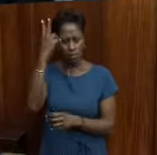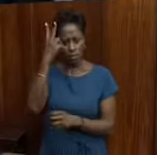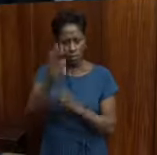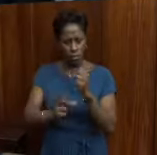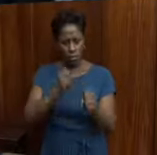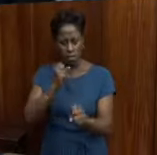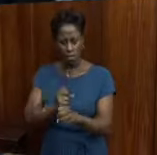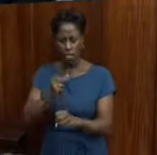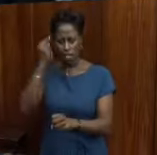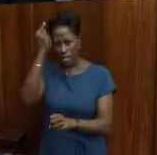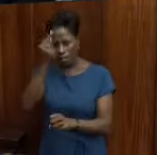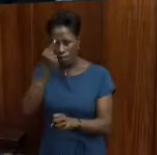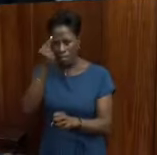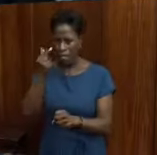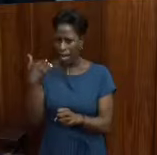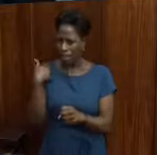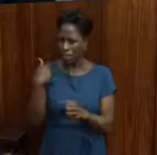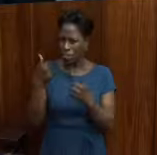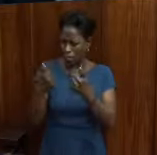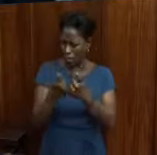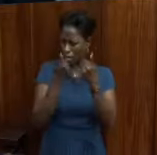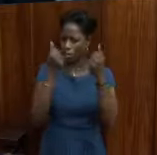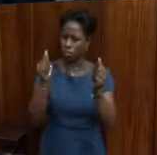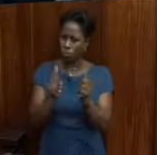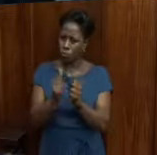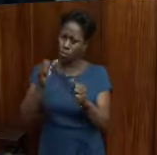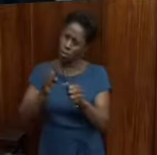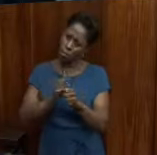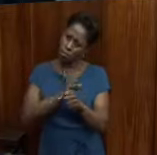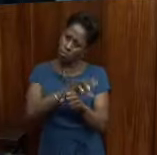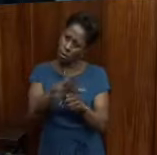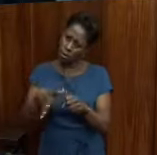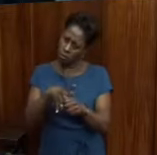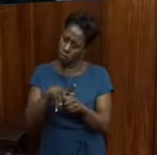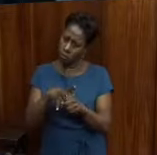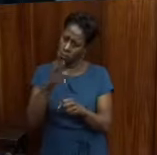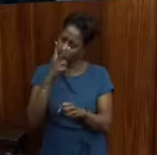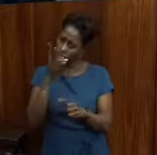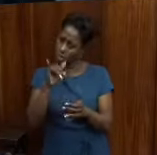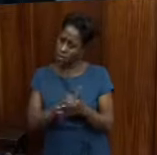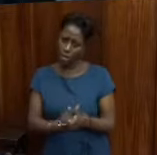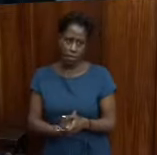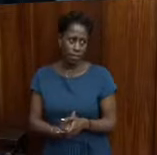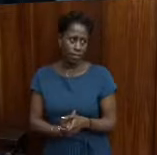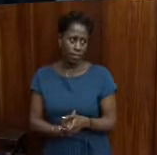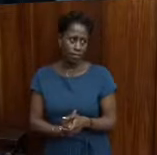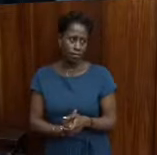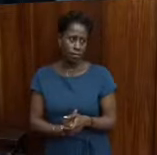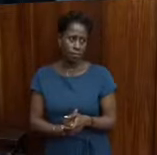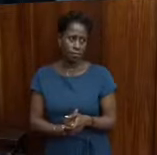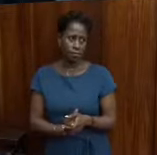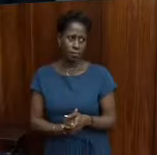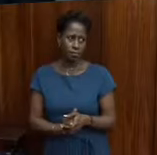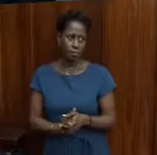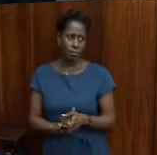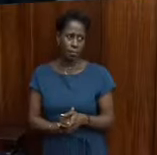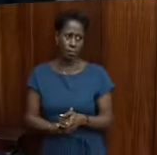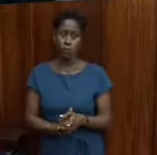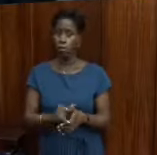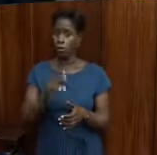we seem to be experiencing a general slowdown in the spread of the pandemic. This should not encourage complacency as new